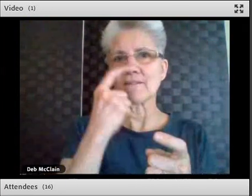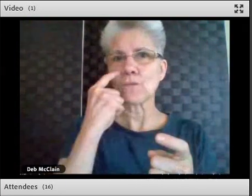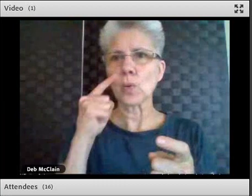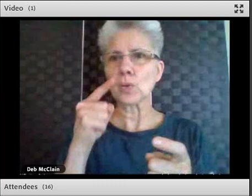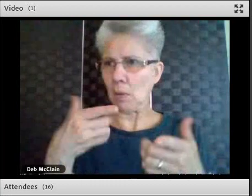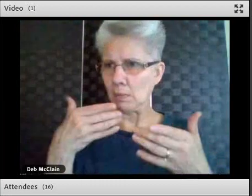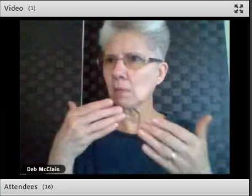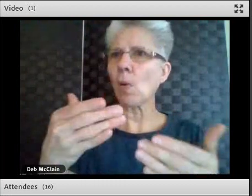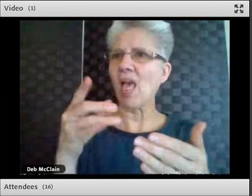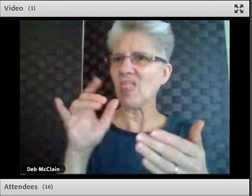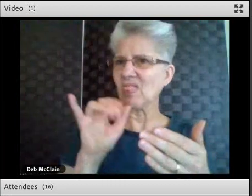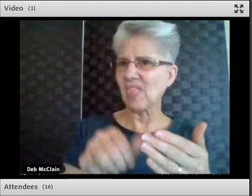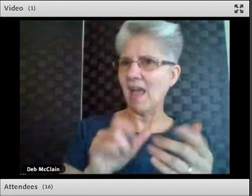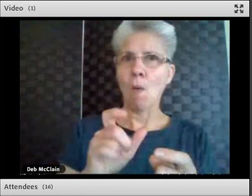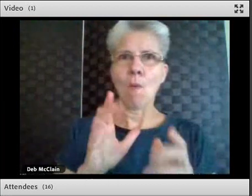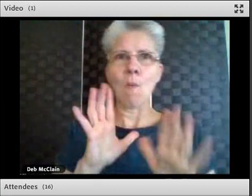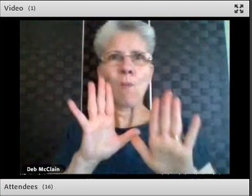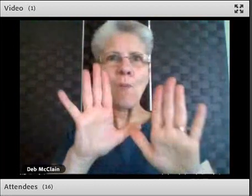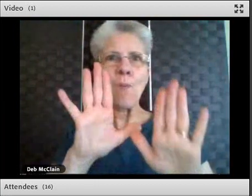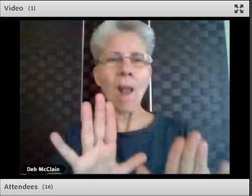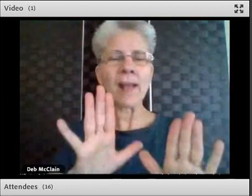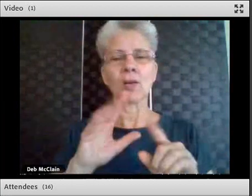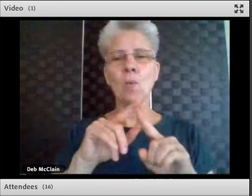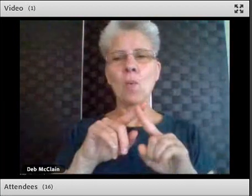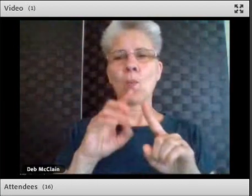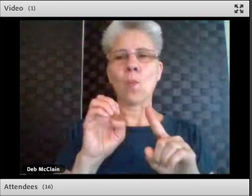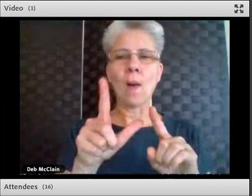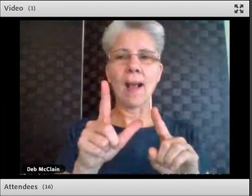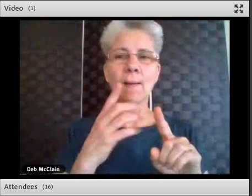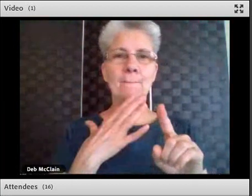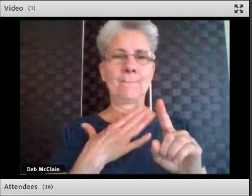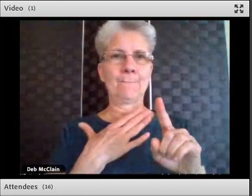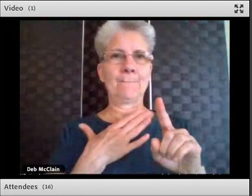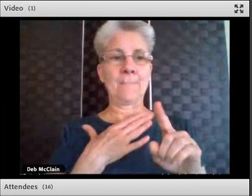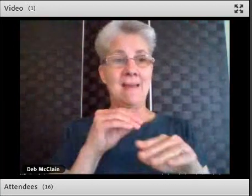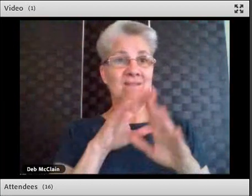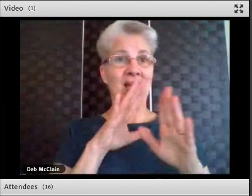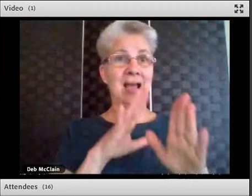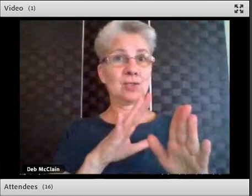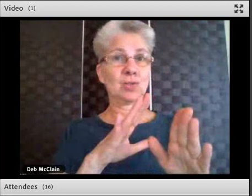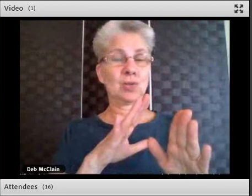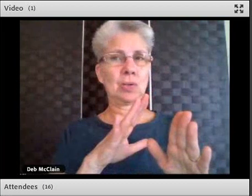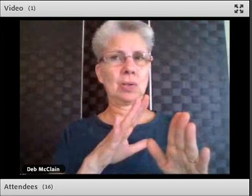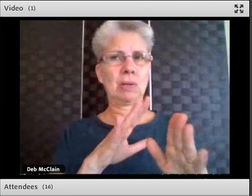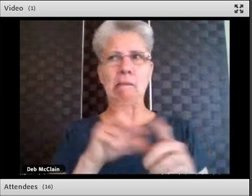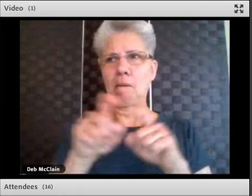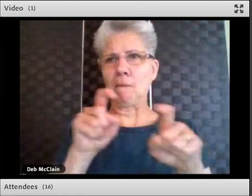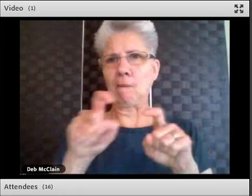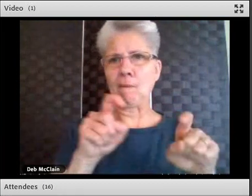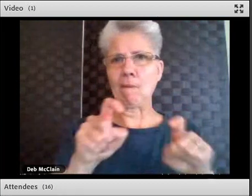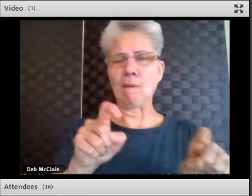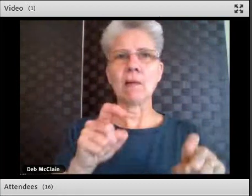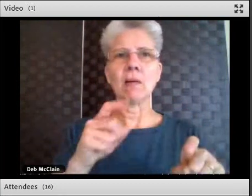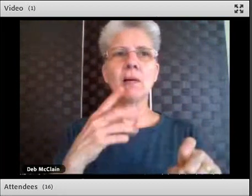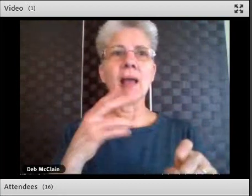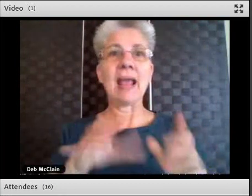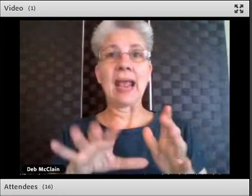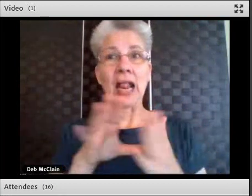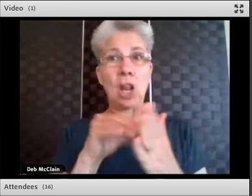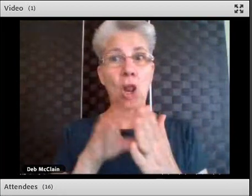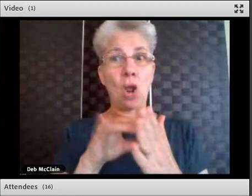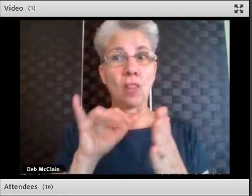Let's just let that be it. I was like, great. Well, my advisor did some calling around and he found